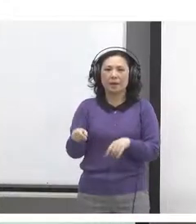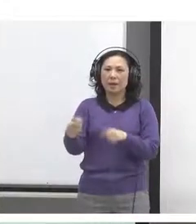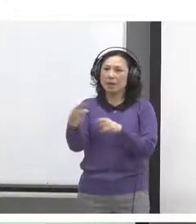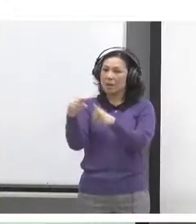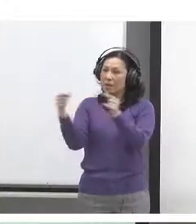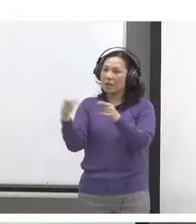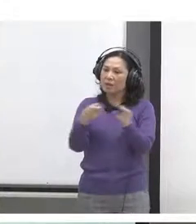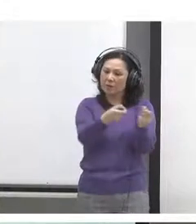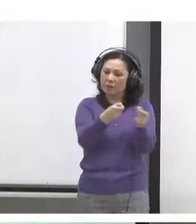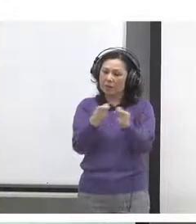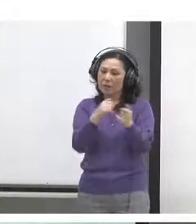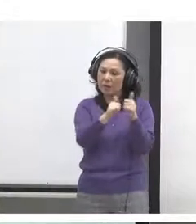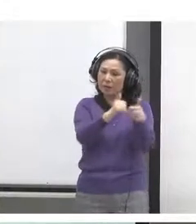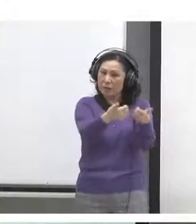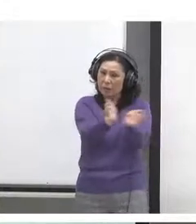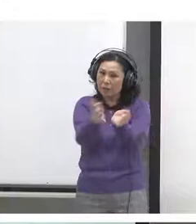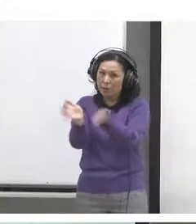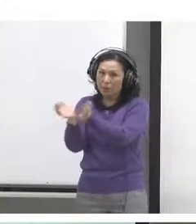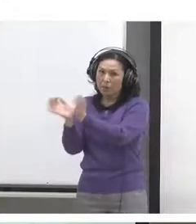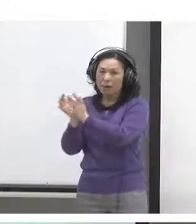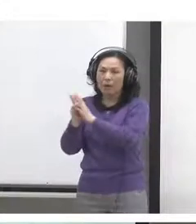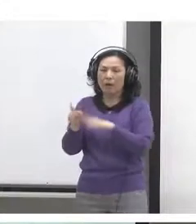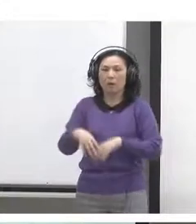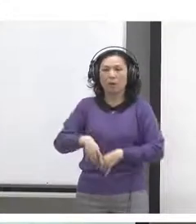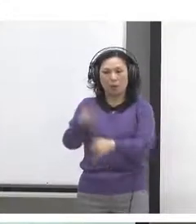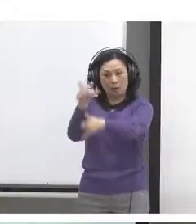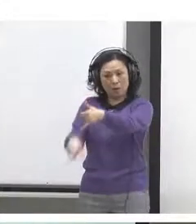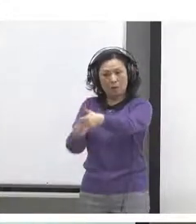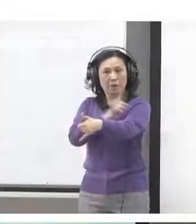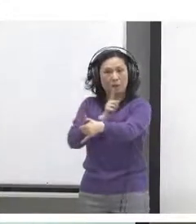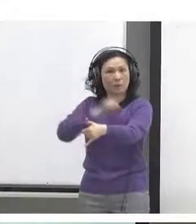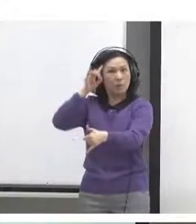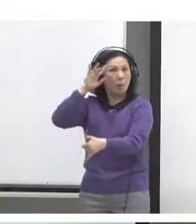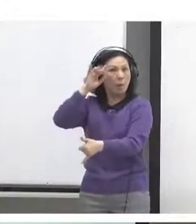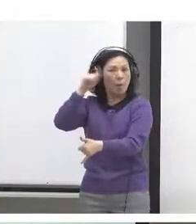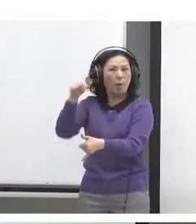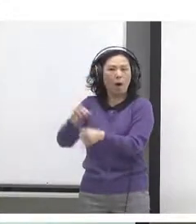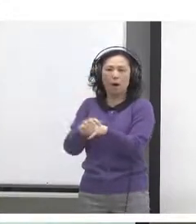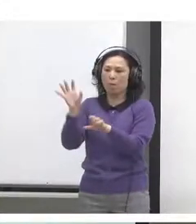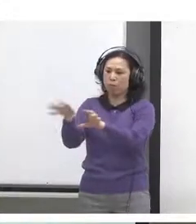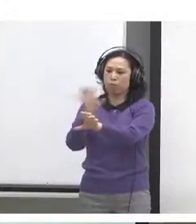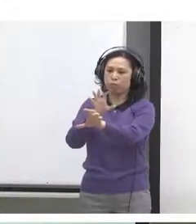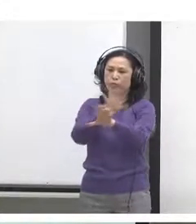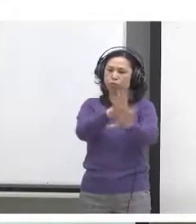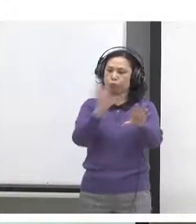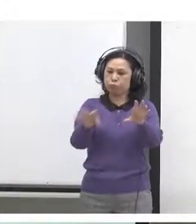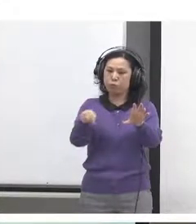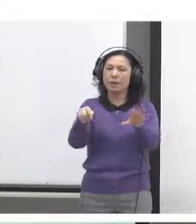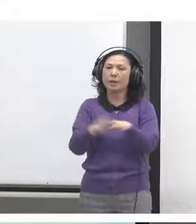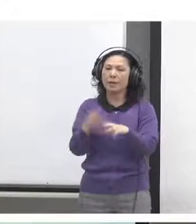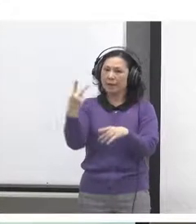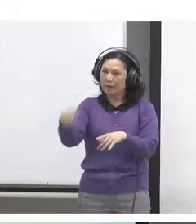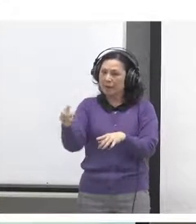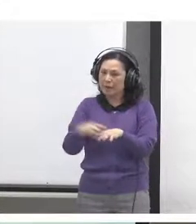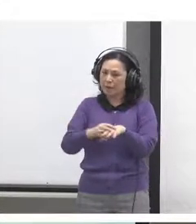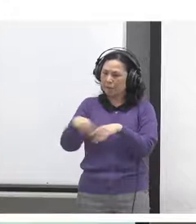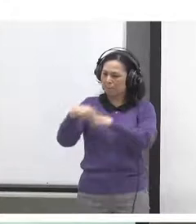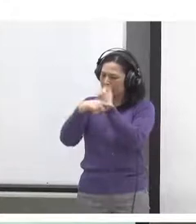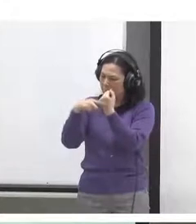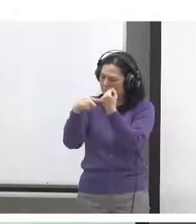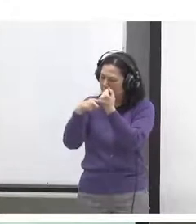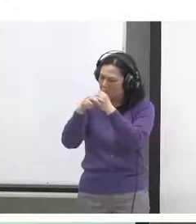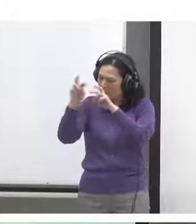developers forked the code and revealed it as a local version. These images are some of the